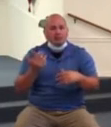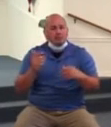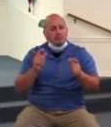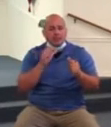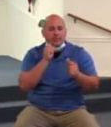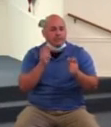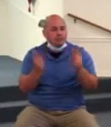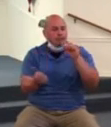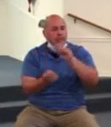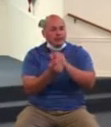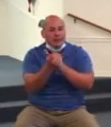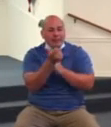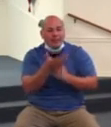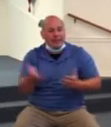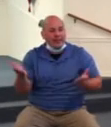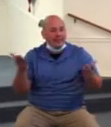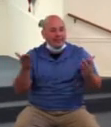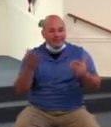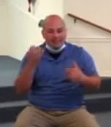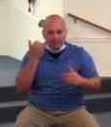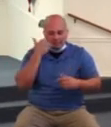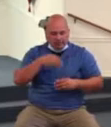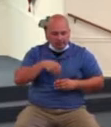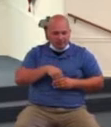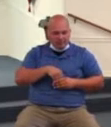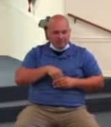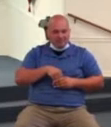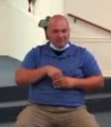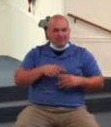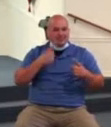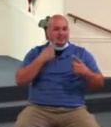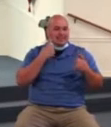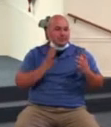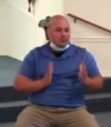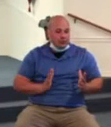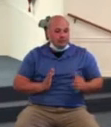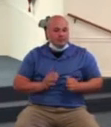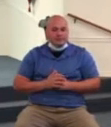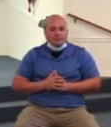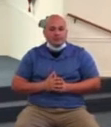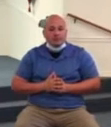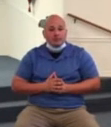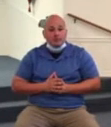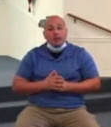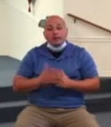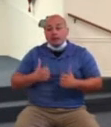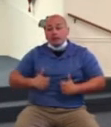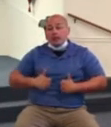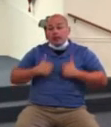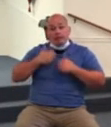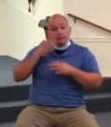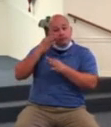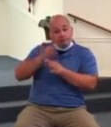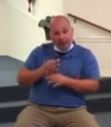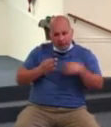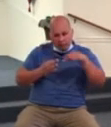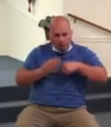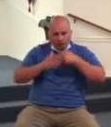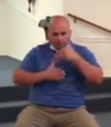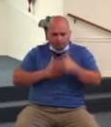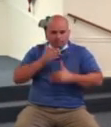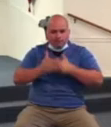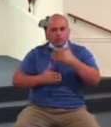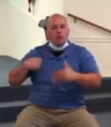are on the inside. To live in faith, we have to enter into a new relationship with God and